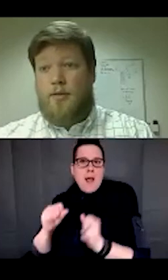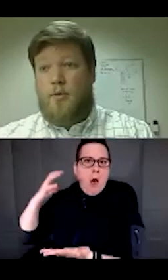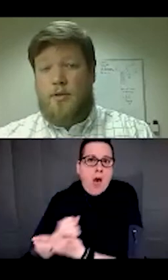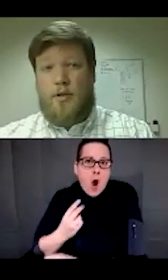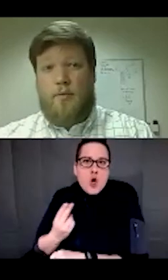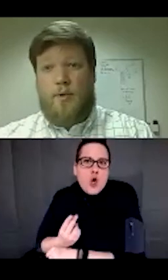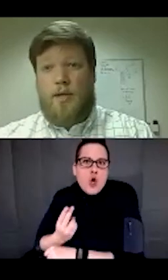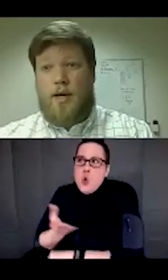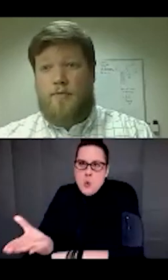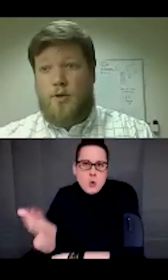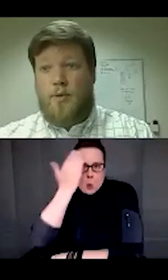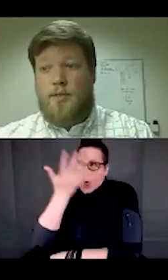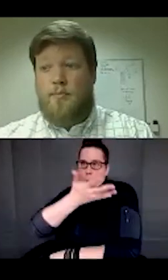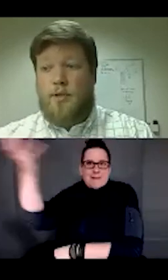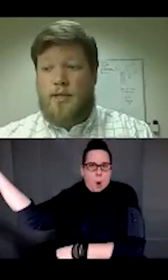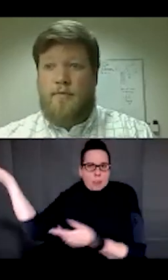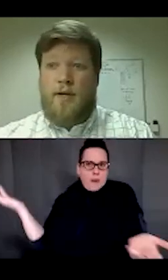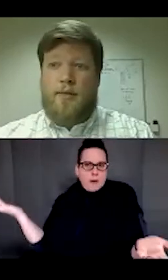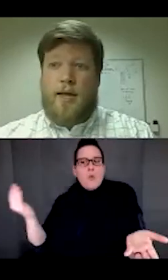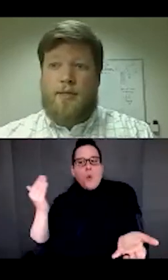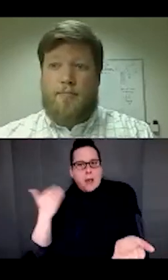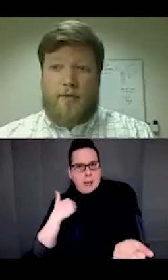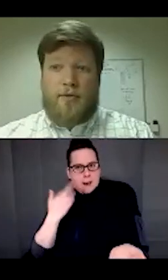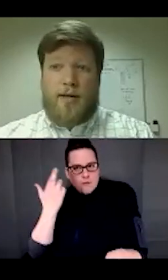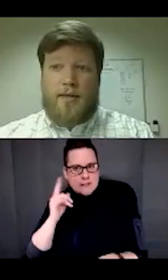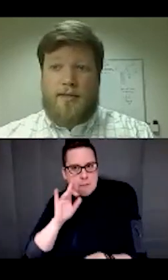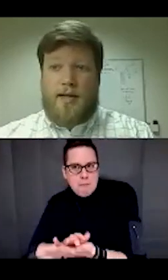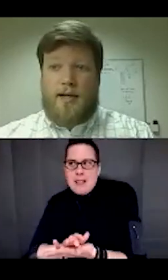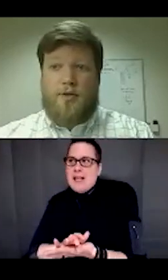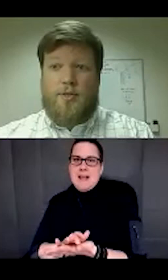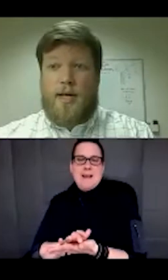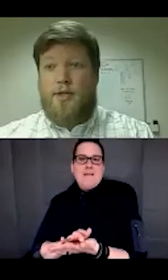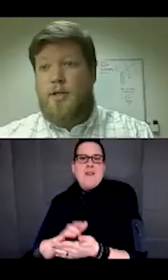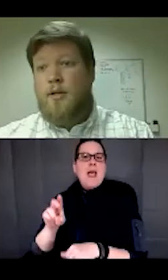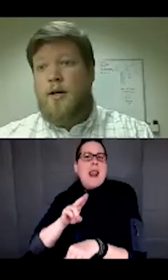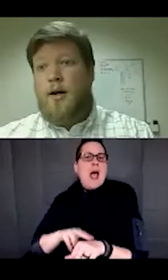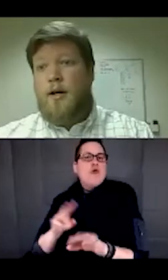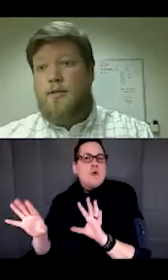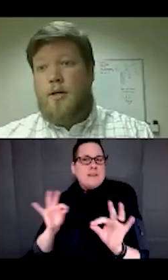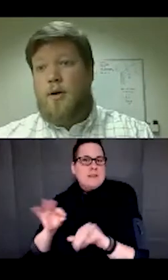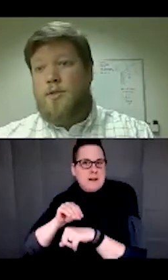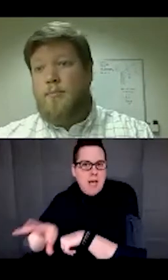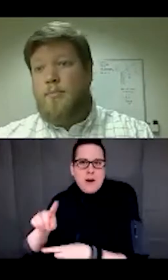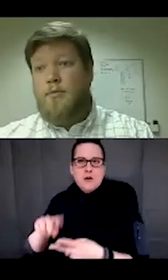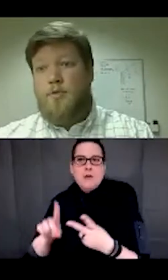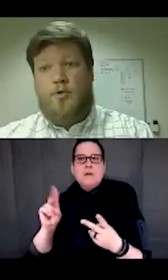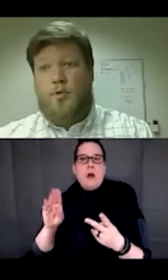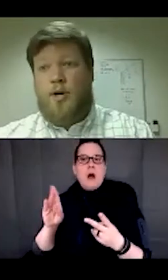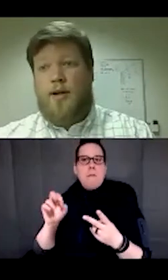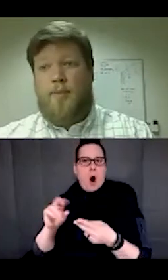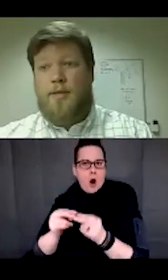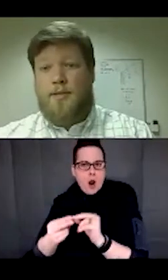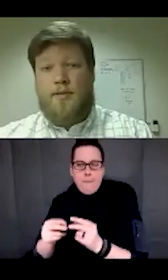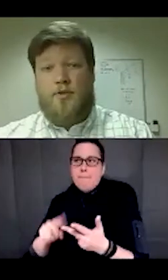happening in the world. We have good reason to believe that it's bound by things like natural selection, Dunbar's number, social